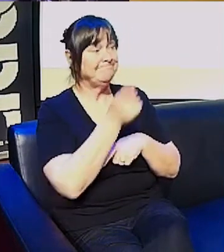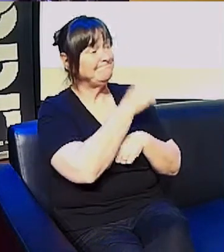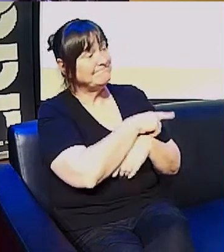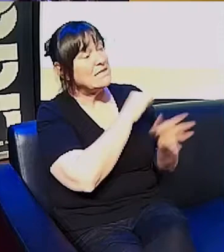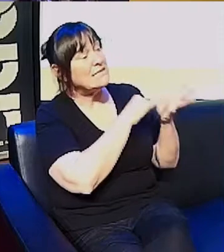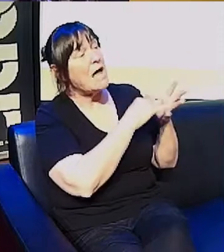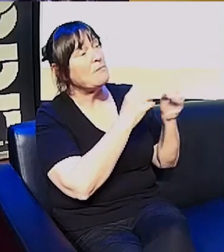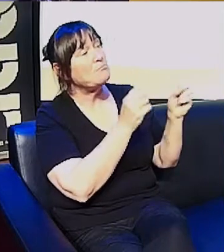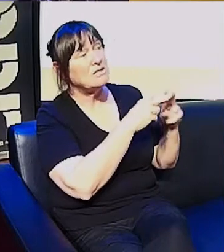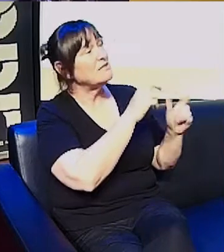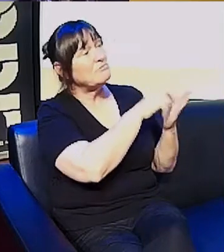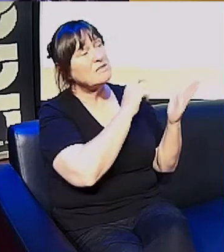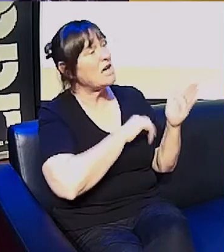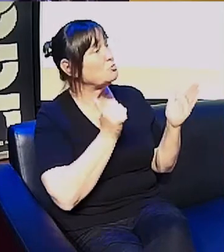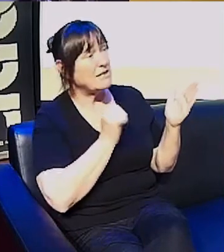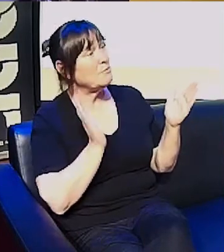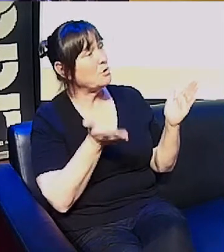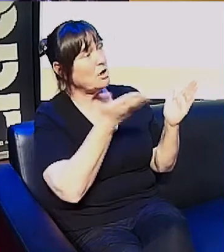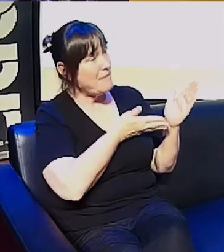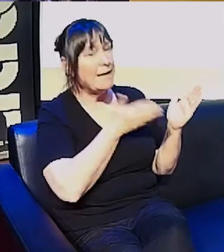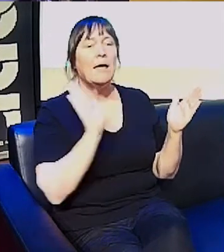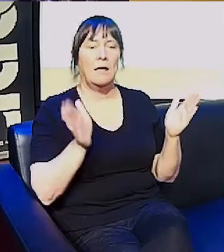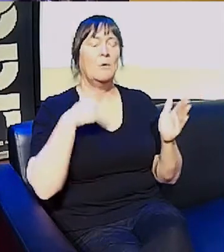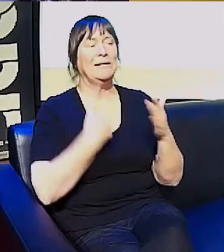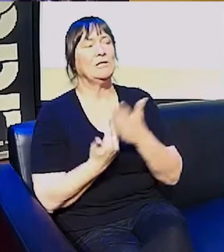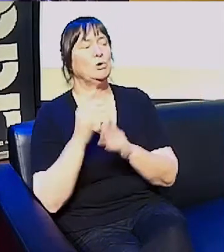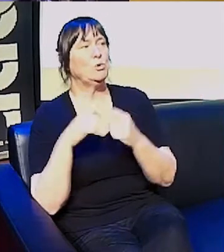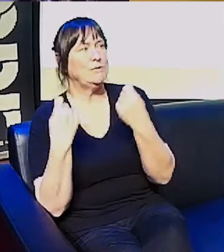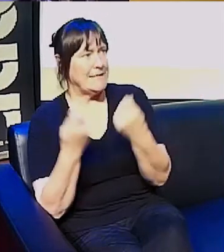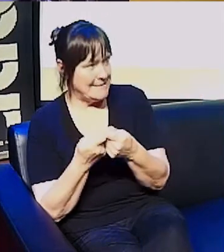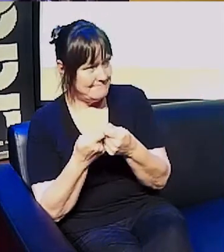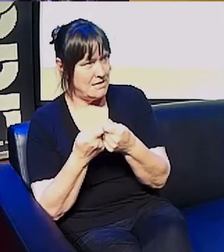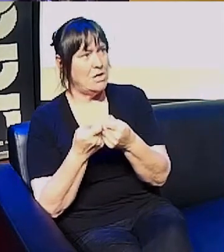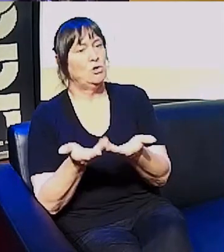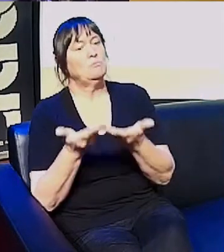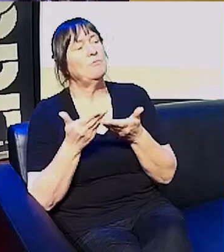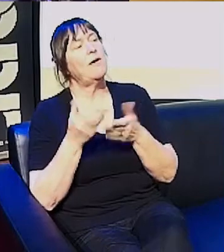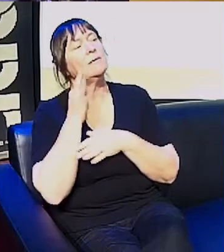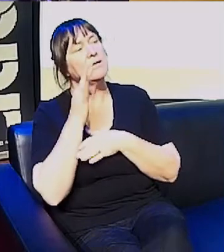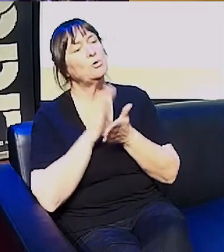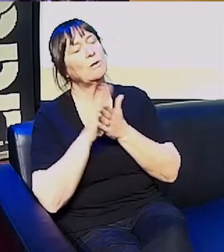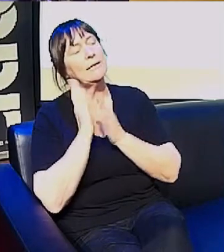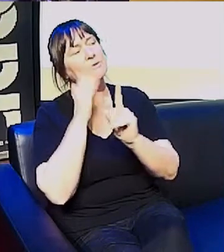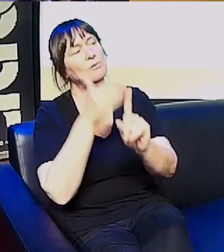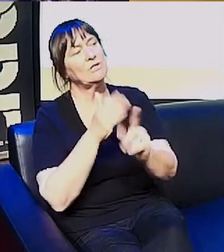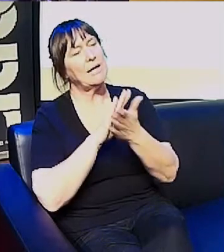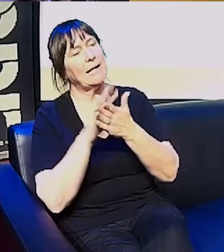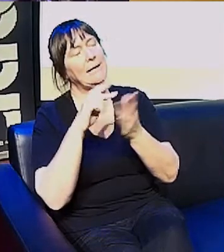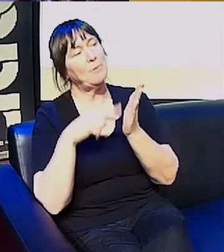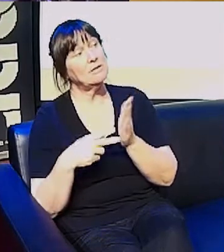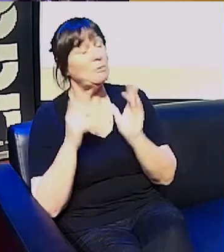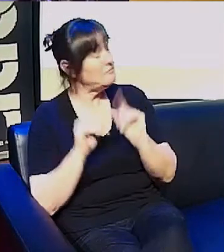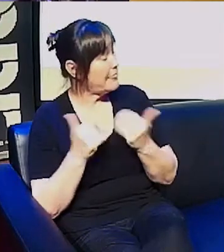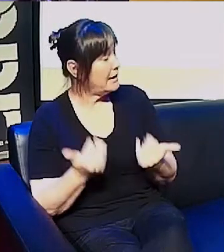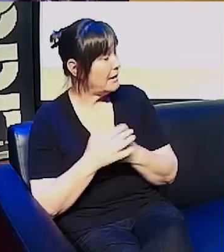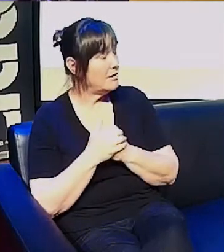her resignation, and so therefore it was important we brought in a new team, which was going to give National a clear direction and a clear policy position, which we have now done. It's